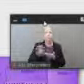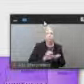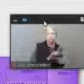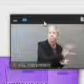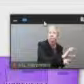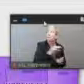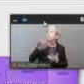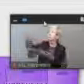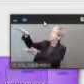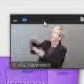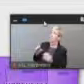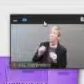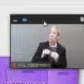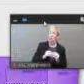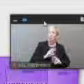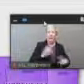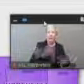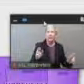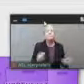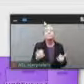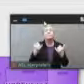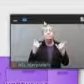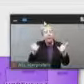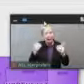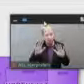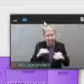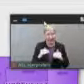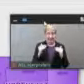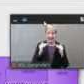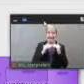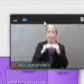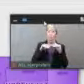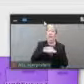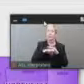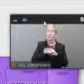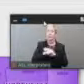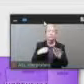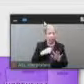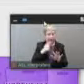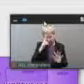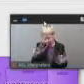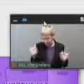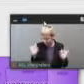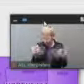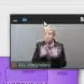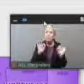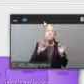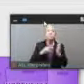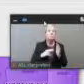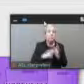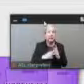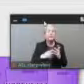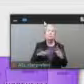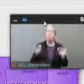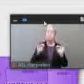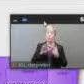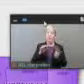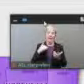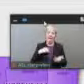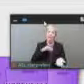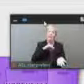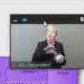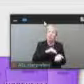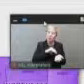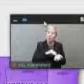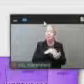So in order to ensure equal access, some things that we're working on are ensuring that we have providers in areas with